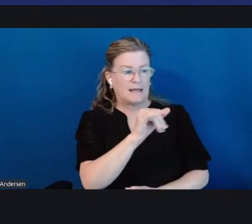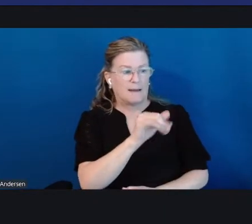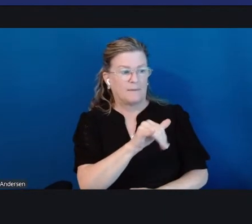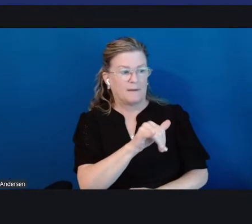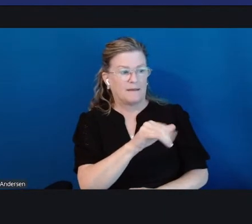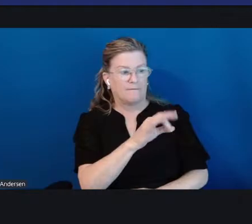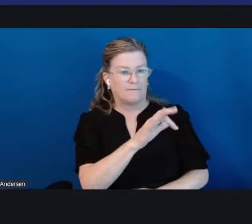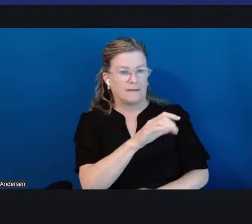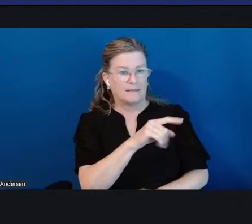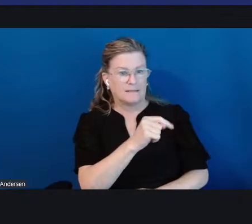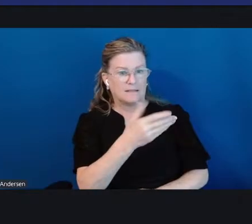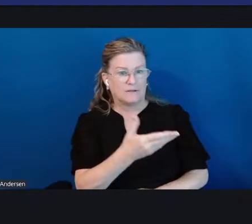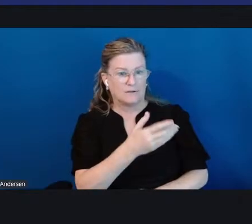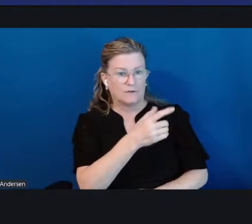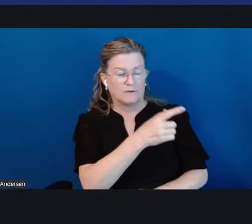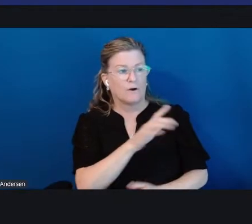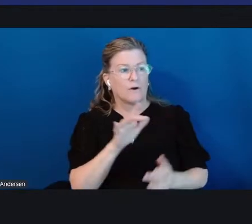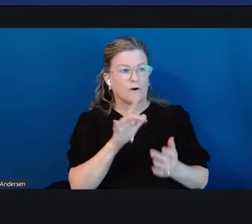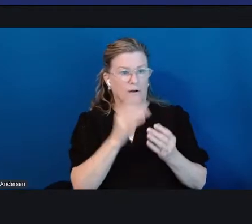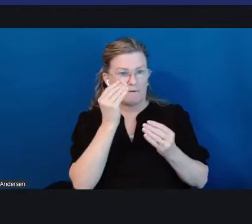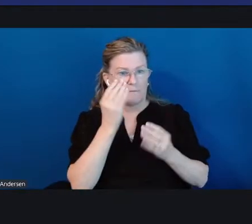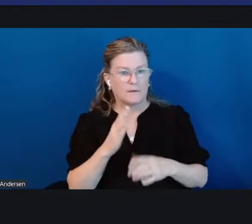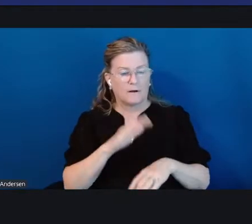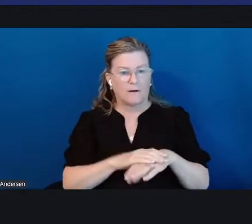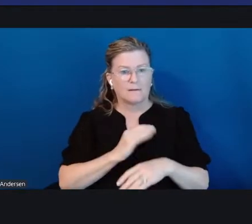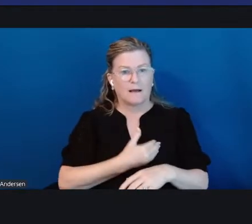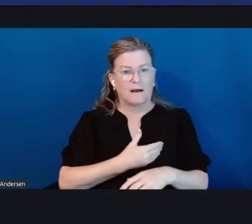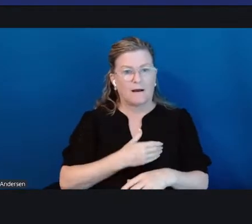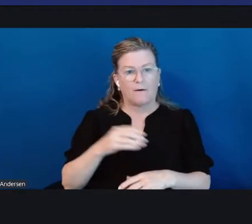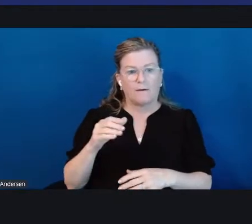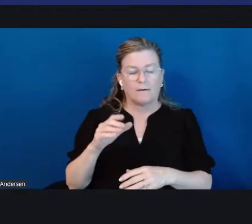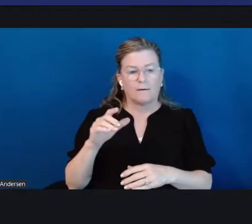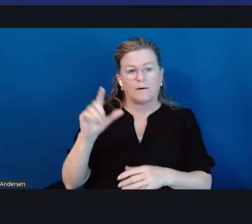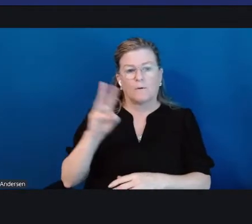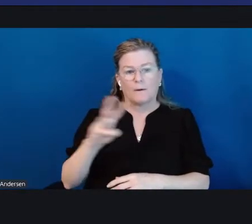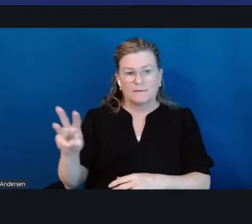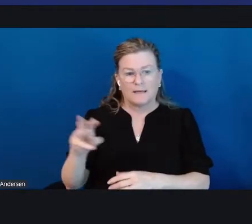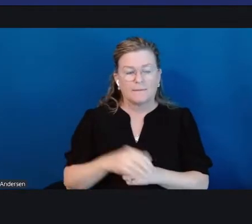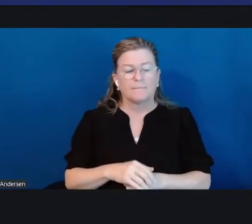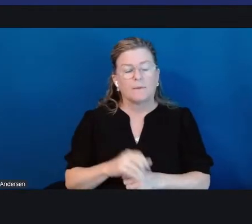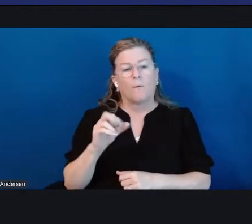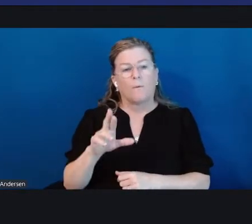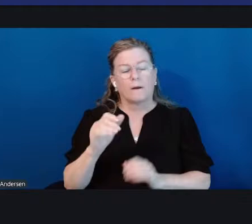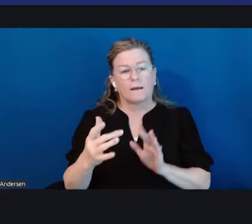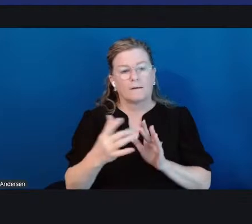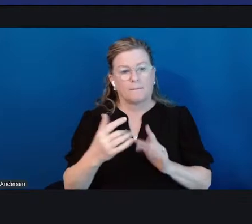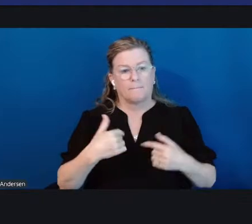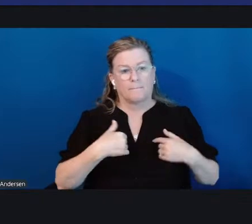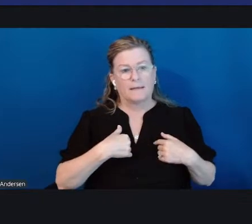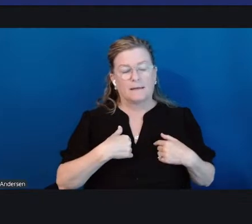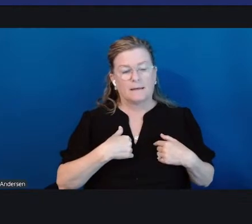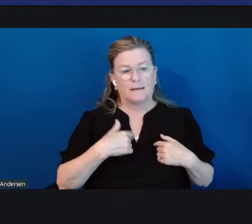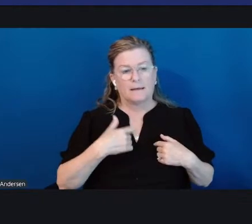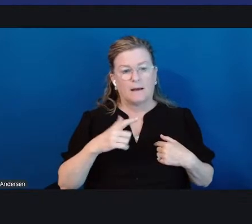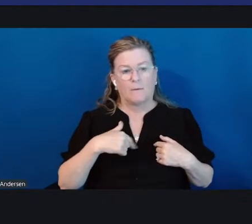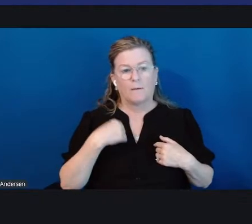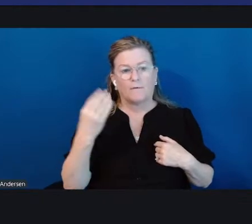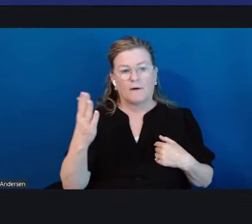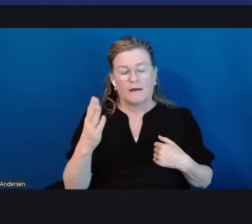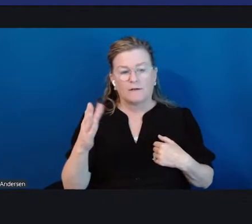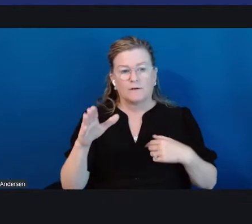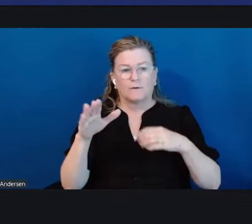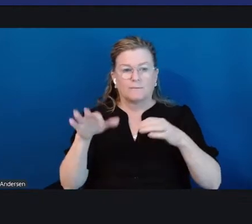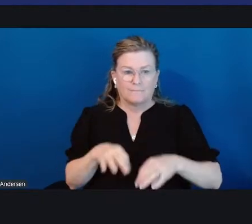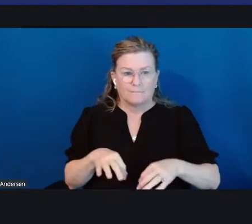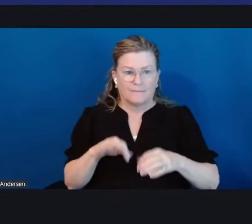here. You can find her contact information on our landing page, or you can contact me and we'll provide you directions into